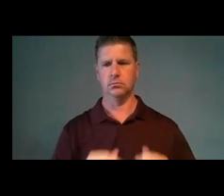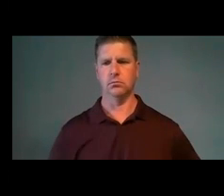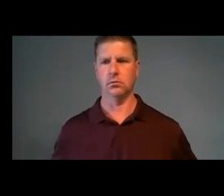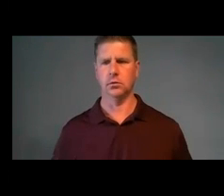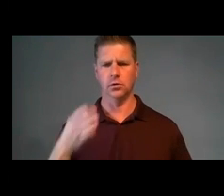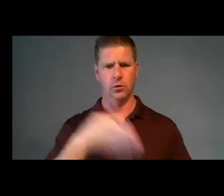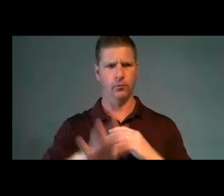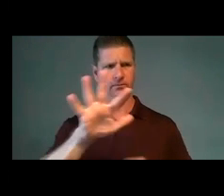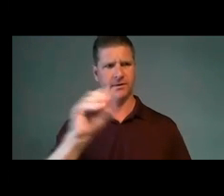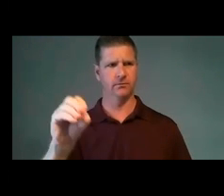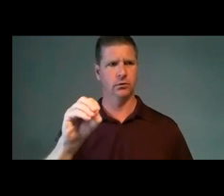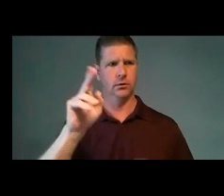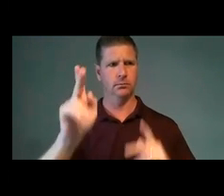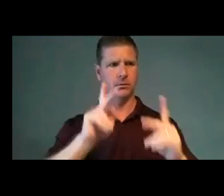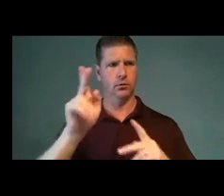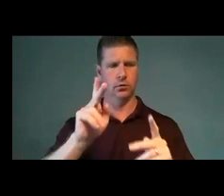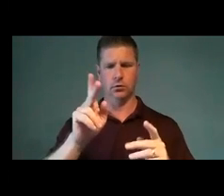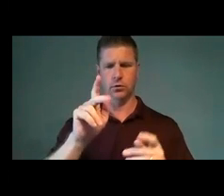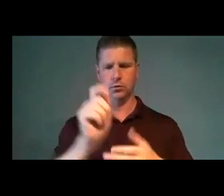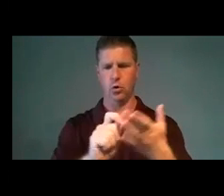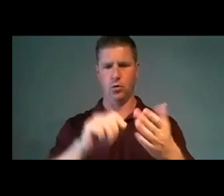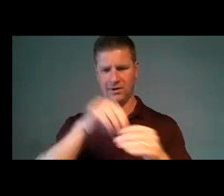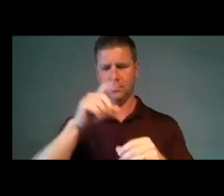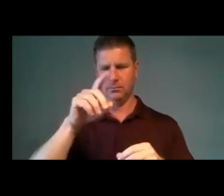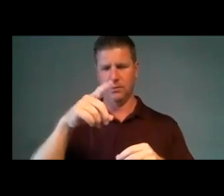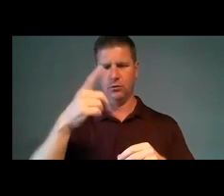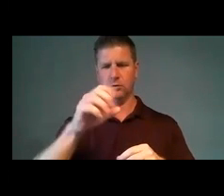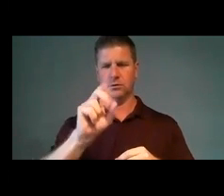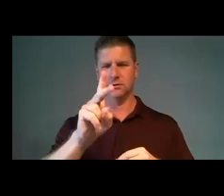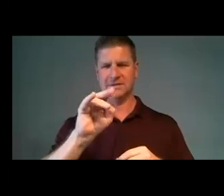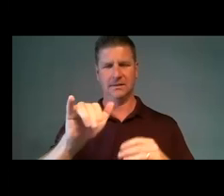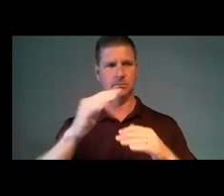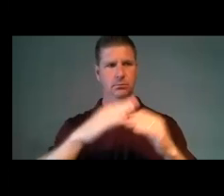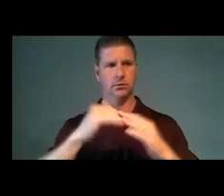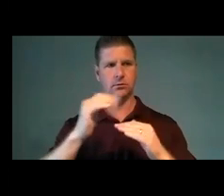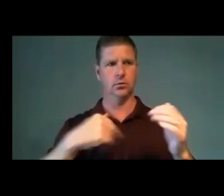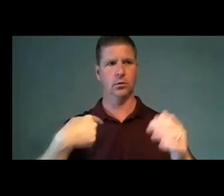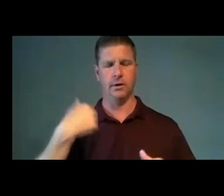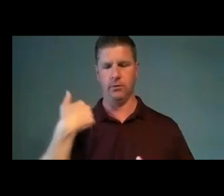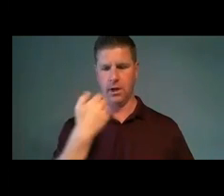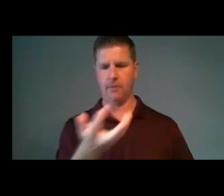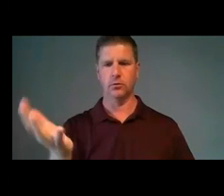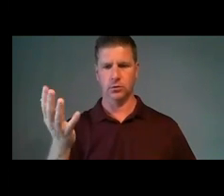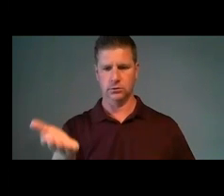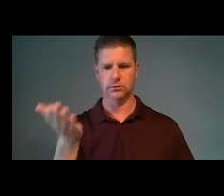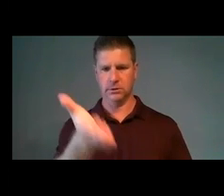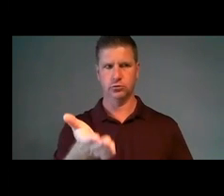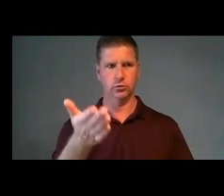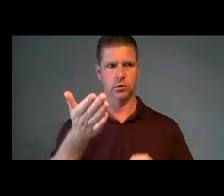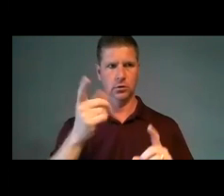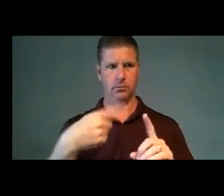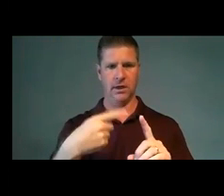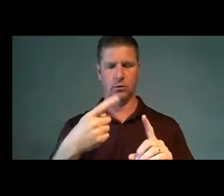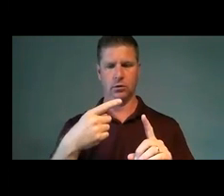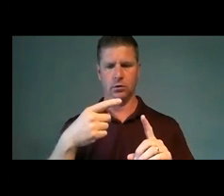Over 50 people wrote in about the Skinny building. We got a handful of submissions about the